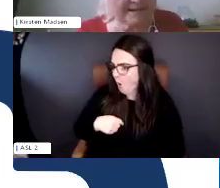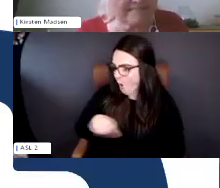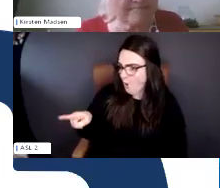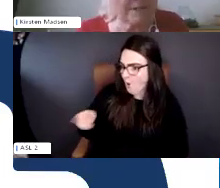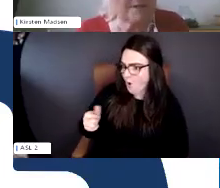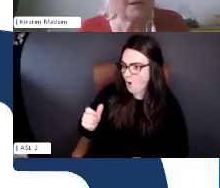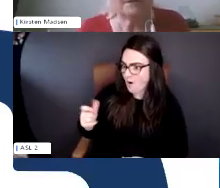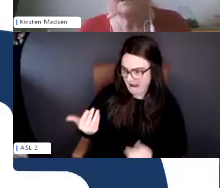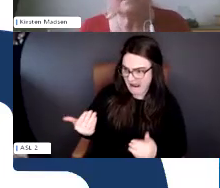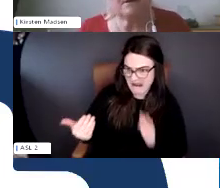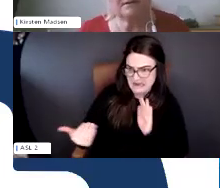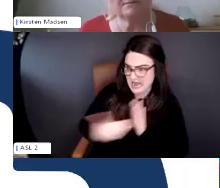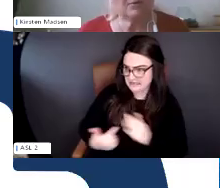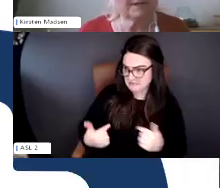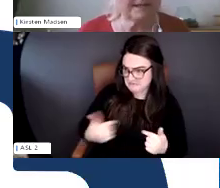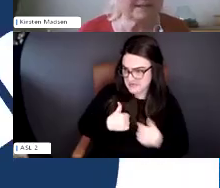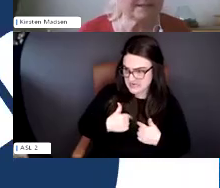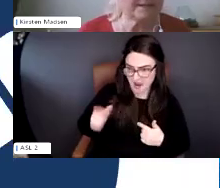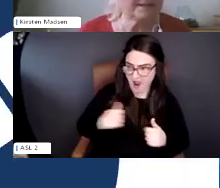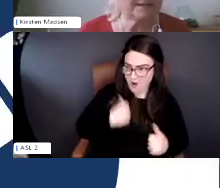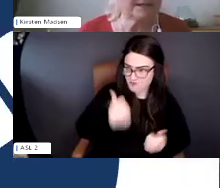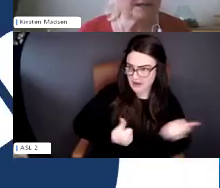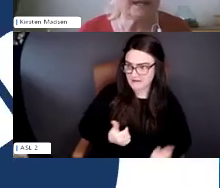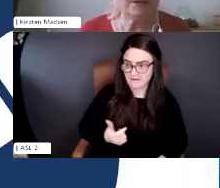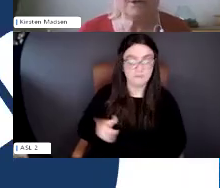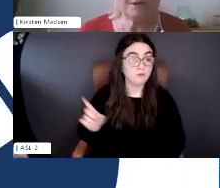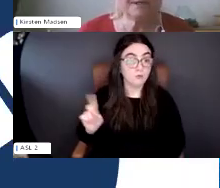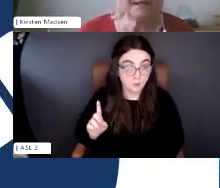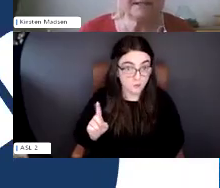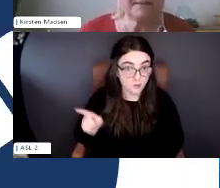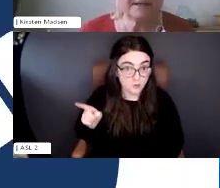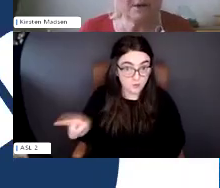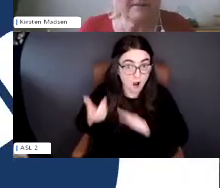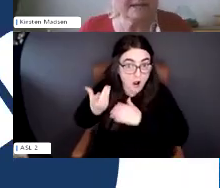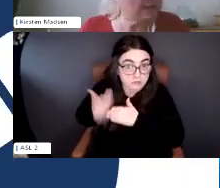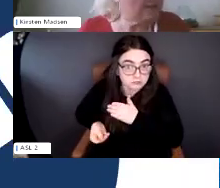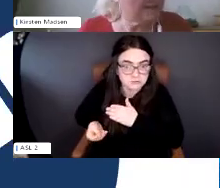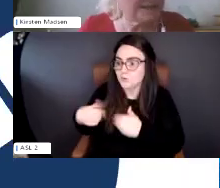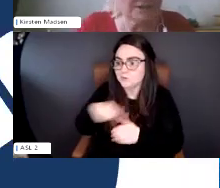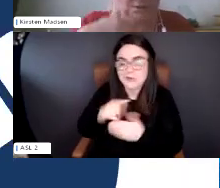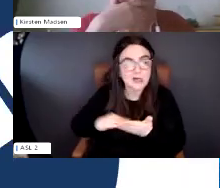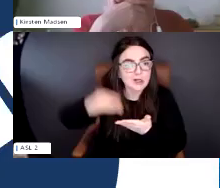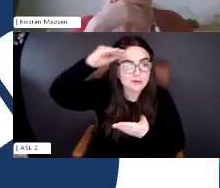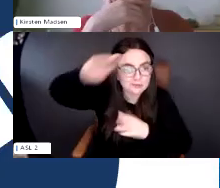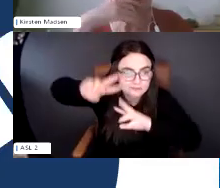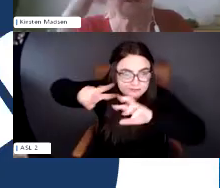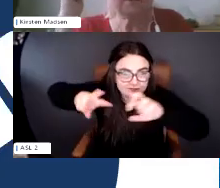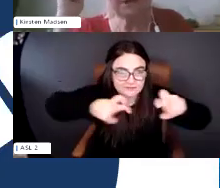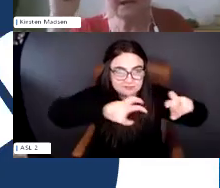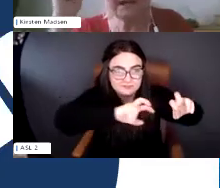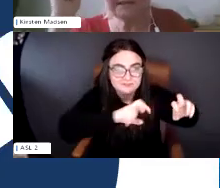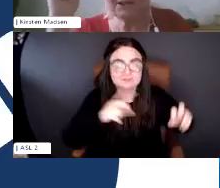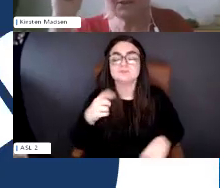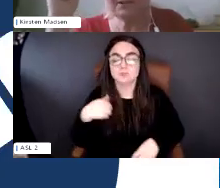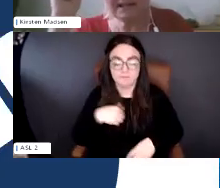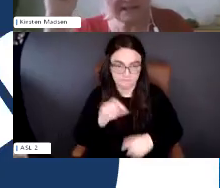against them. So these are all important lessons learned, and we're using these to make modifications to the toolkit. We're going to